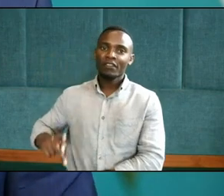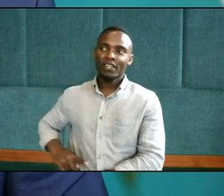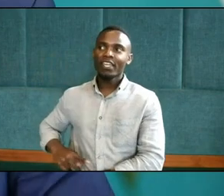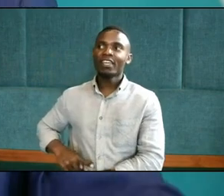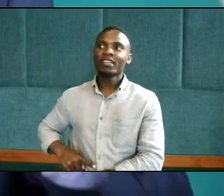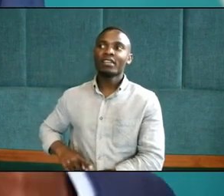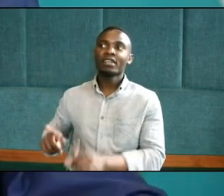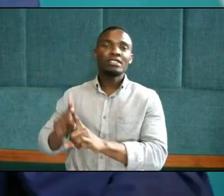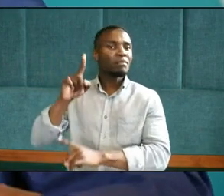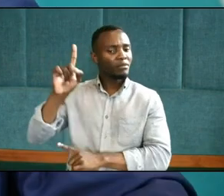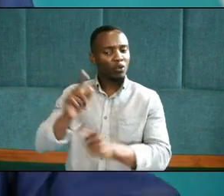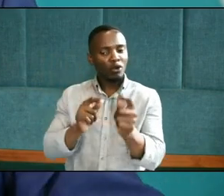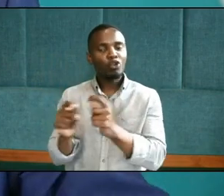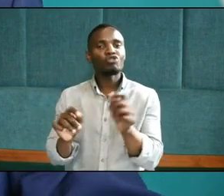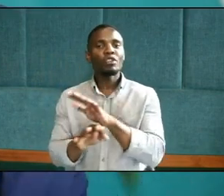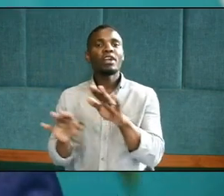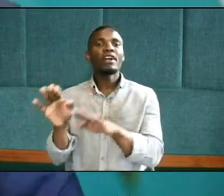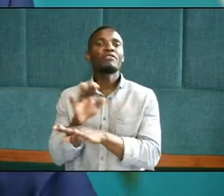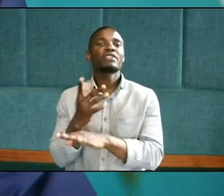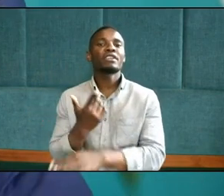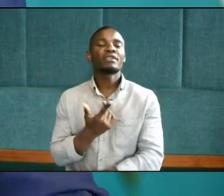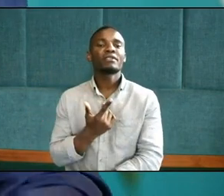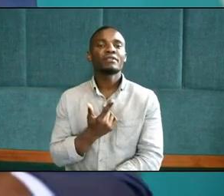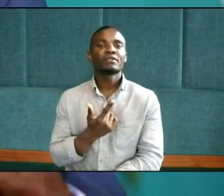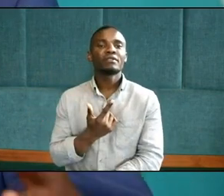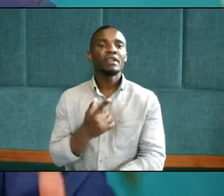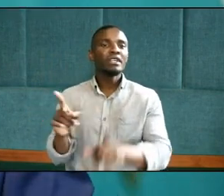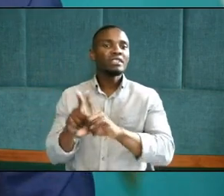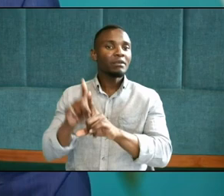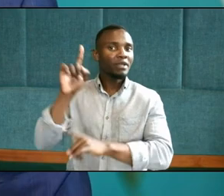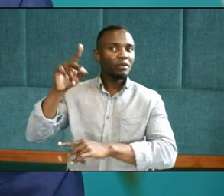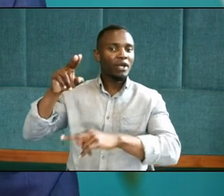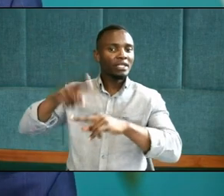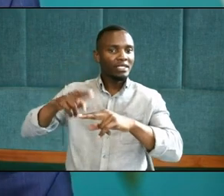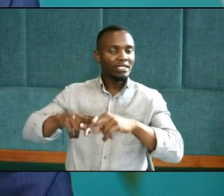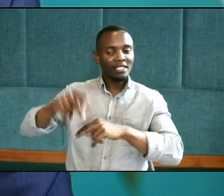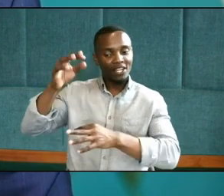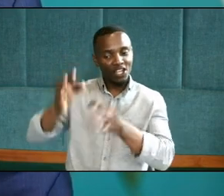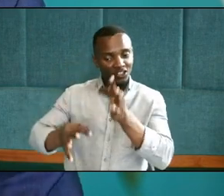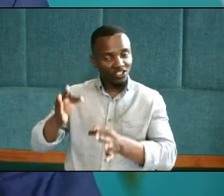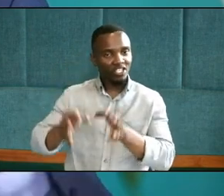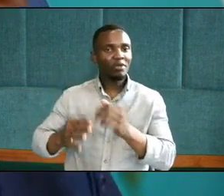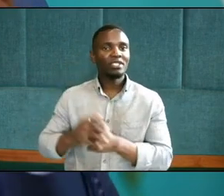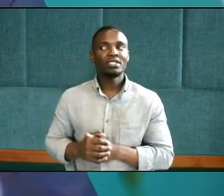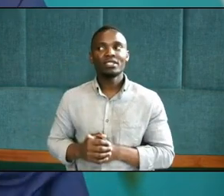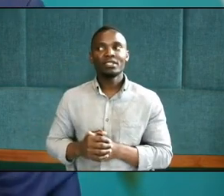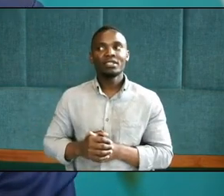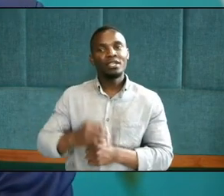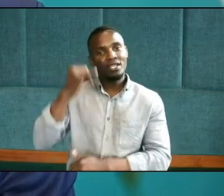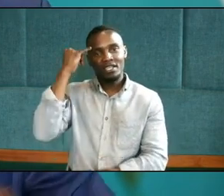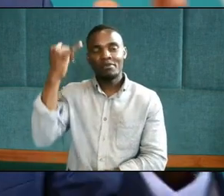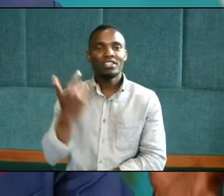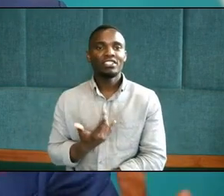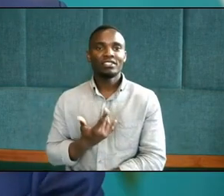shots. He's the one sitting at the cabinet. He's the one sitting at the cabinet. You can imagine what kind of resolutions are going to